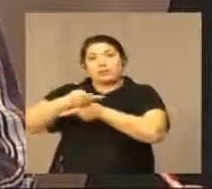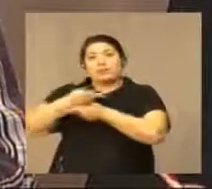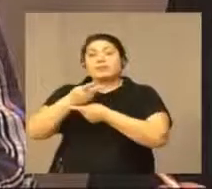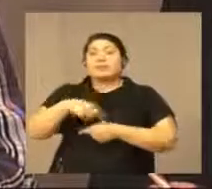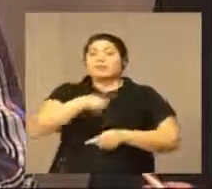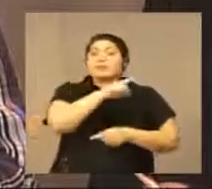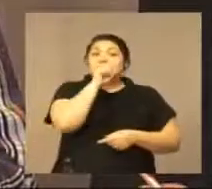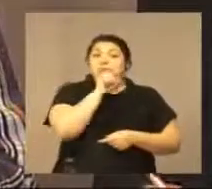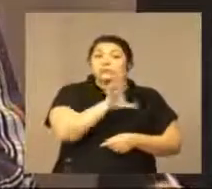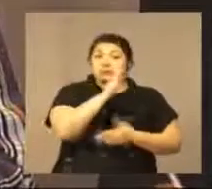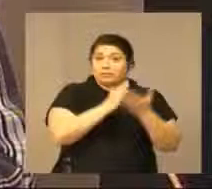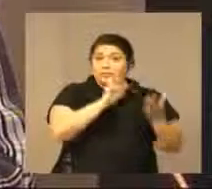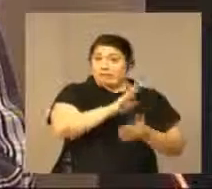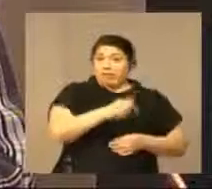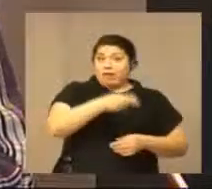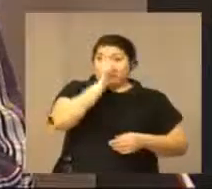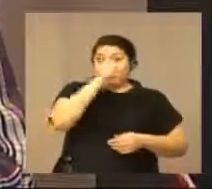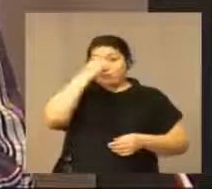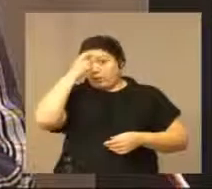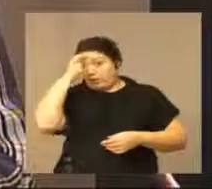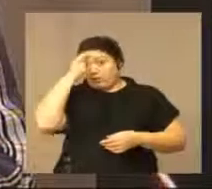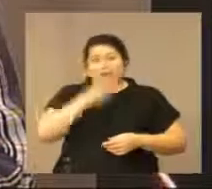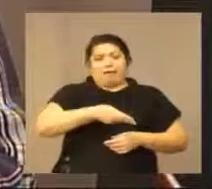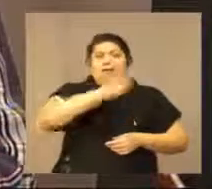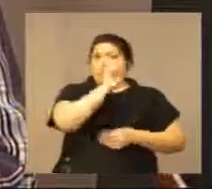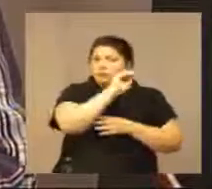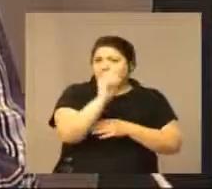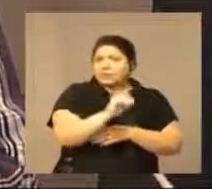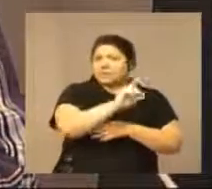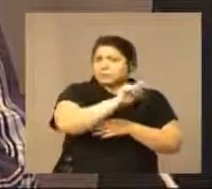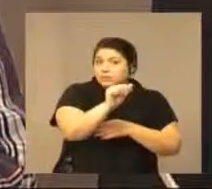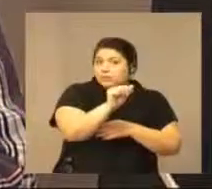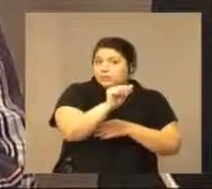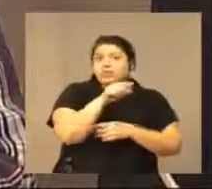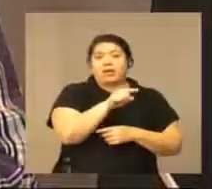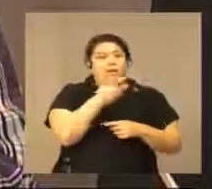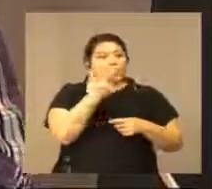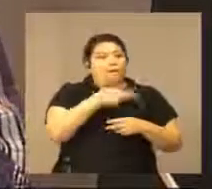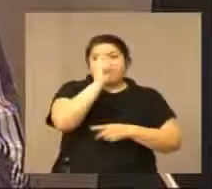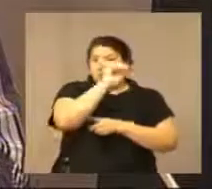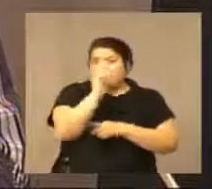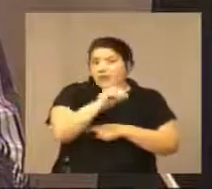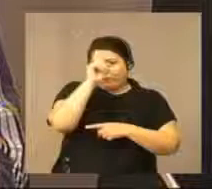have a higher related disabilities and higher rates of disability due to injury or